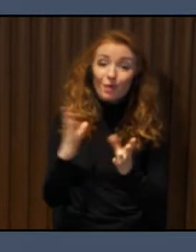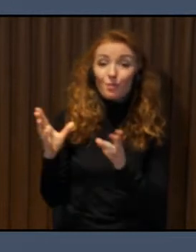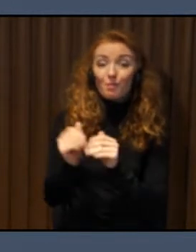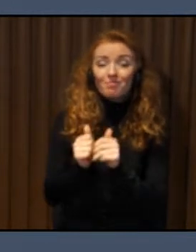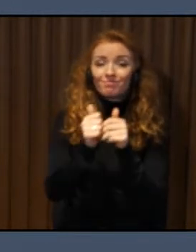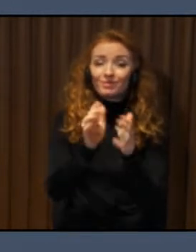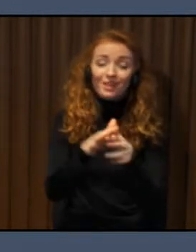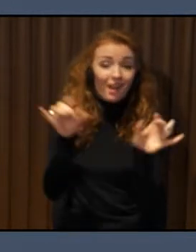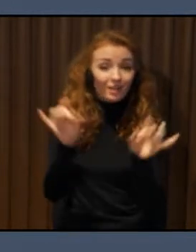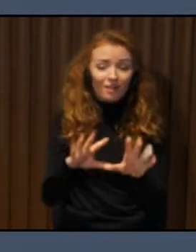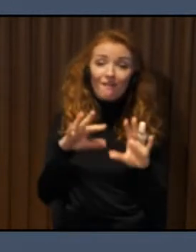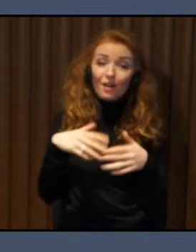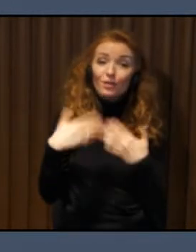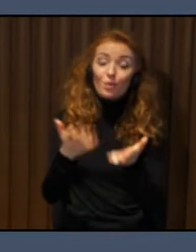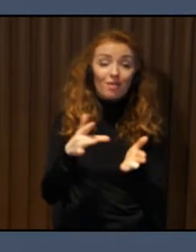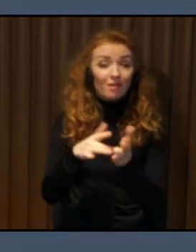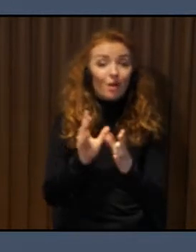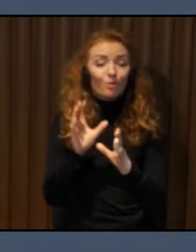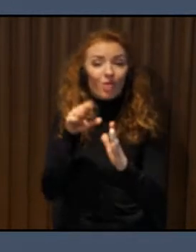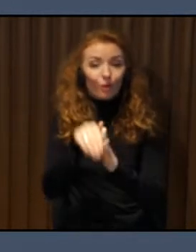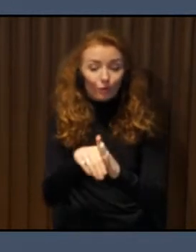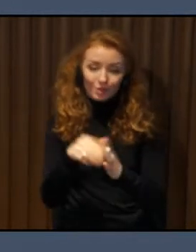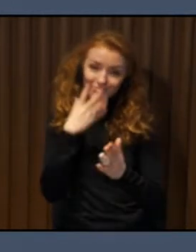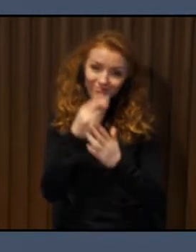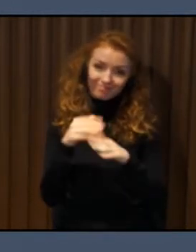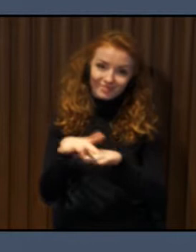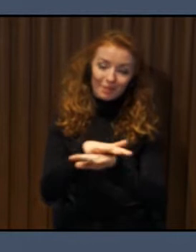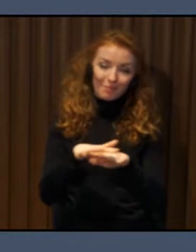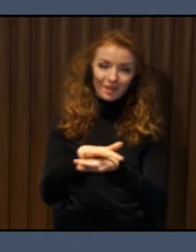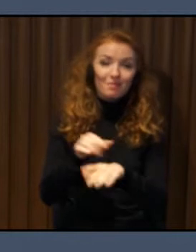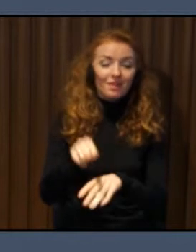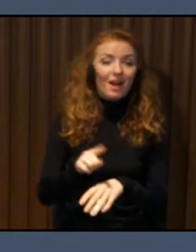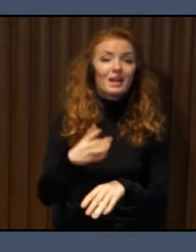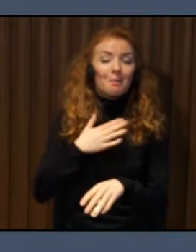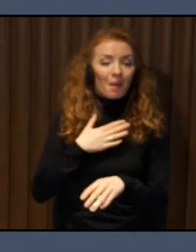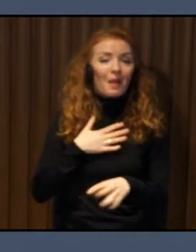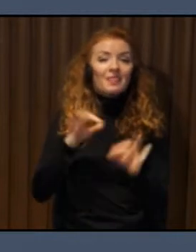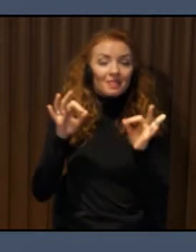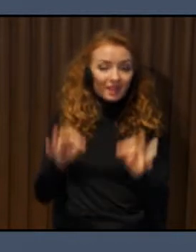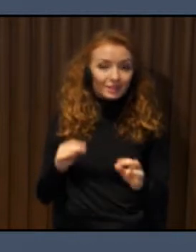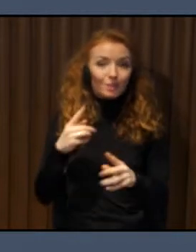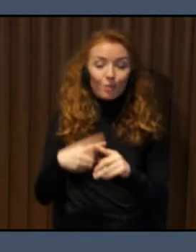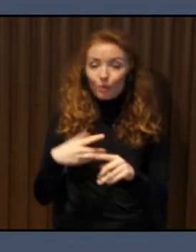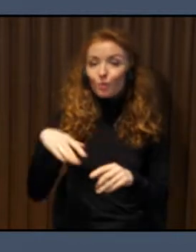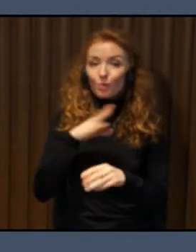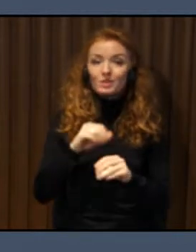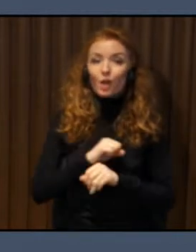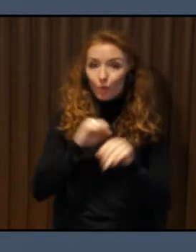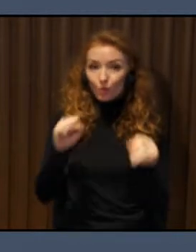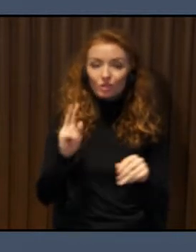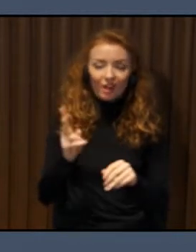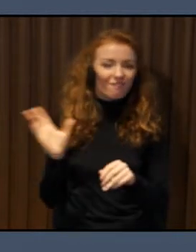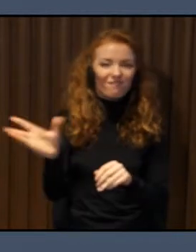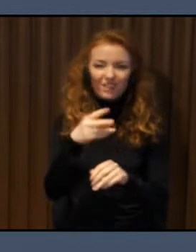are the birthright that I have, and we need to ensure that everybody can participate in all life aspects in an